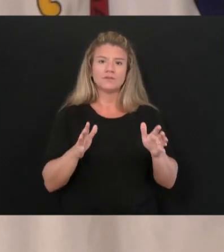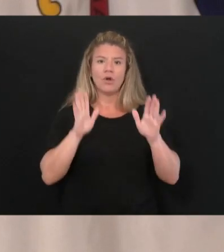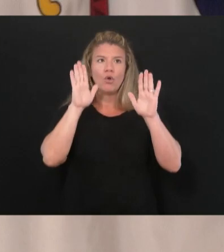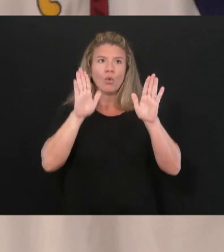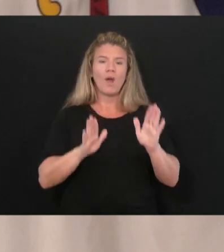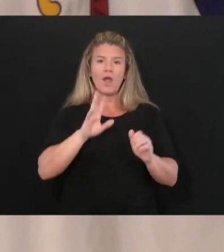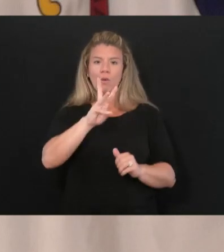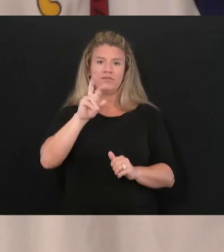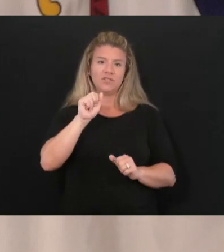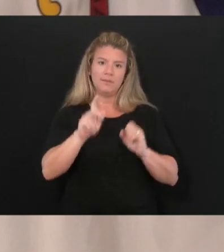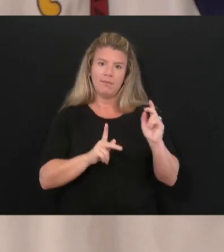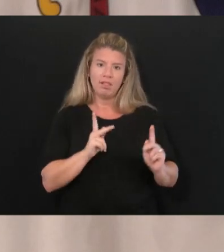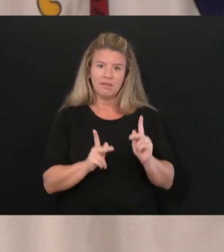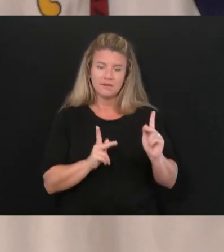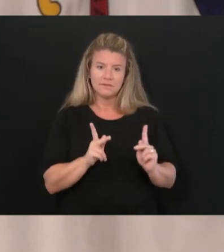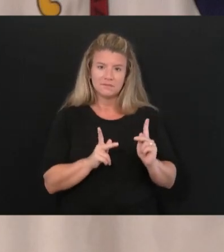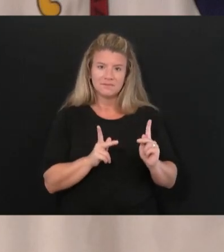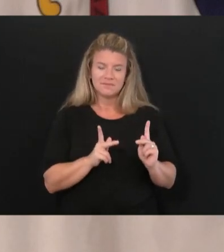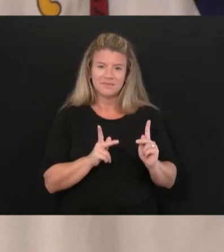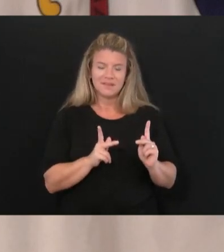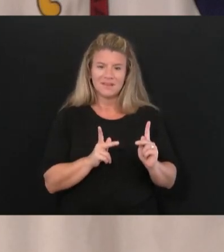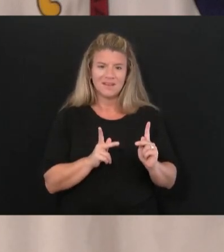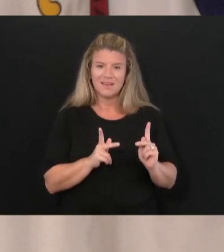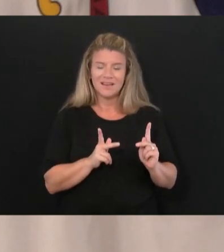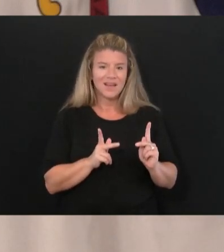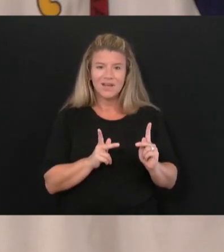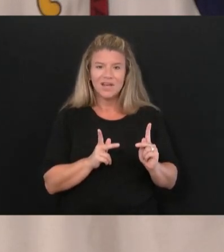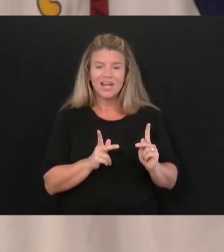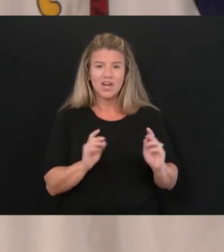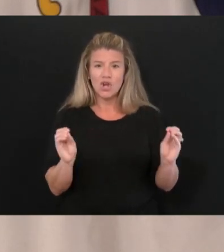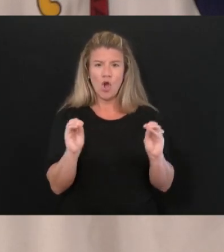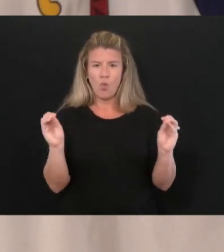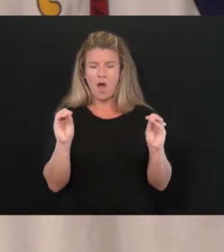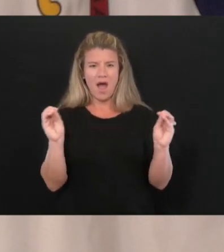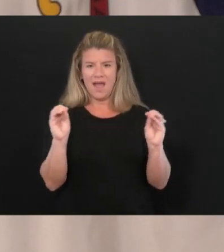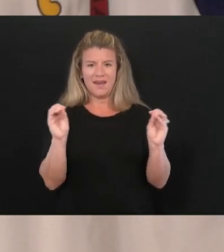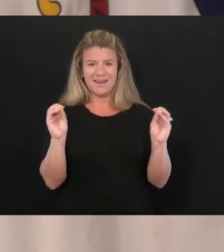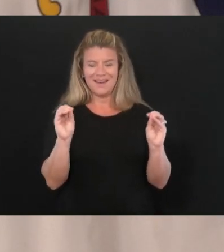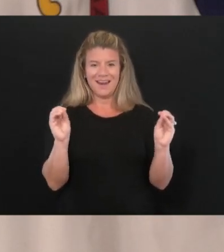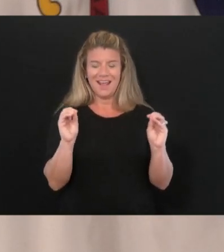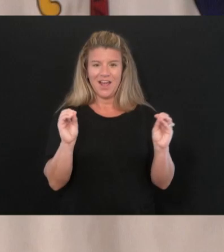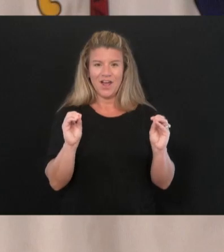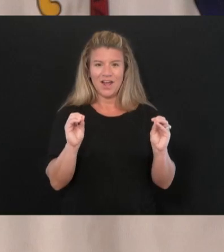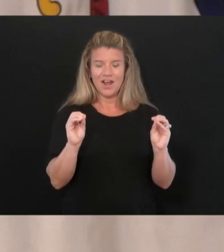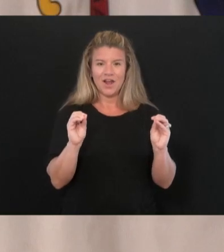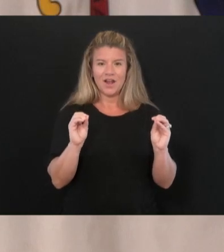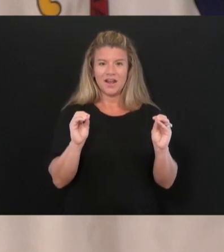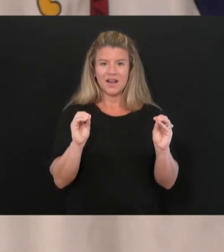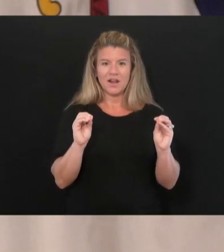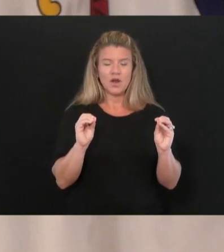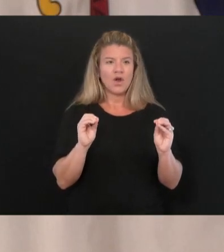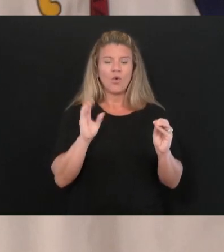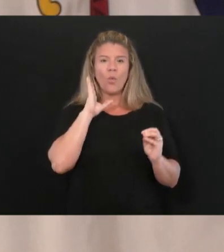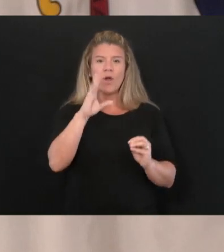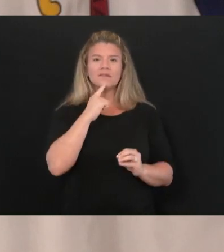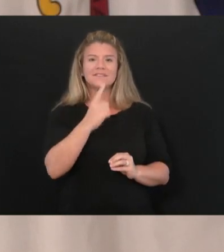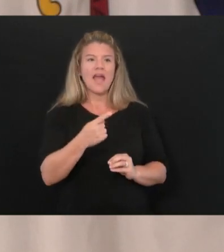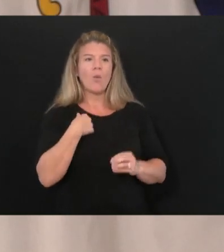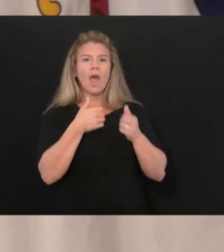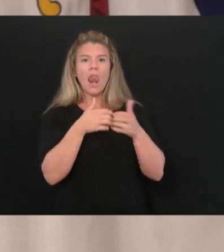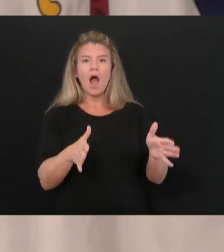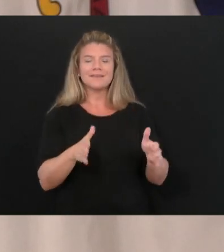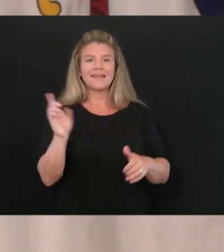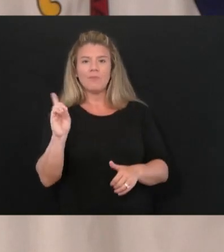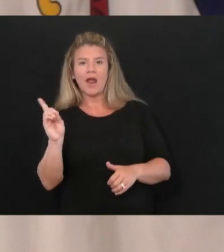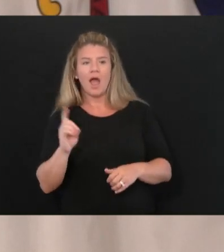Virginians. I don't think anybody in the world ever came and said, we lost a good Republican or we lost a good Democrat.